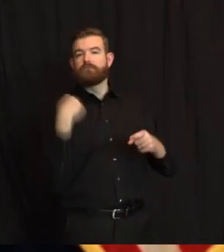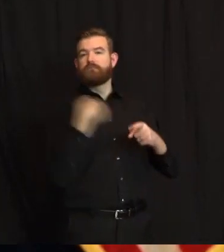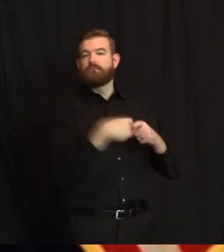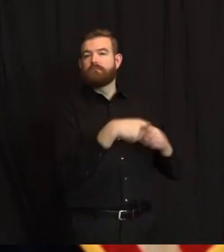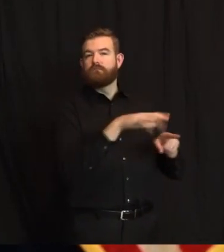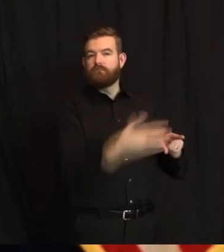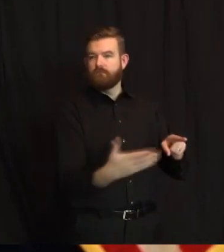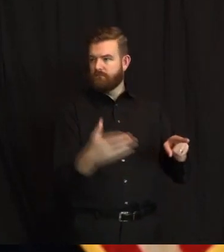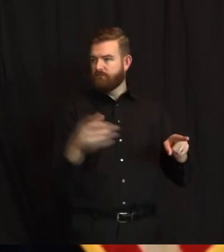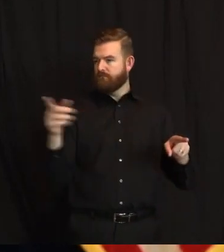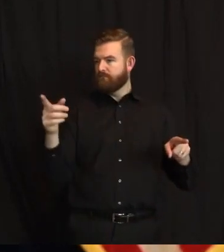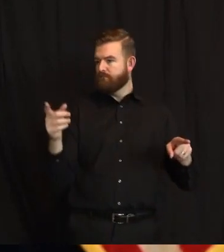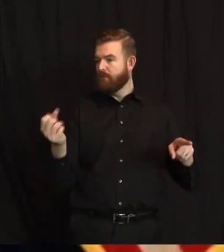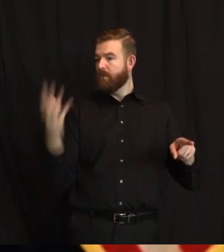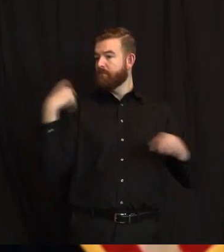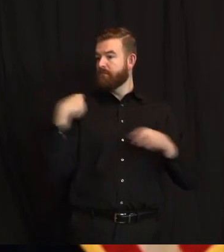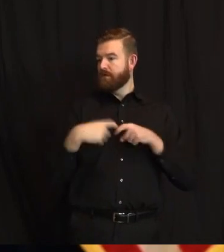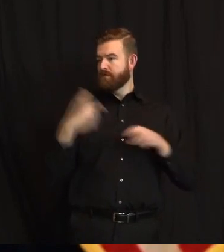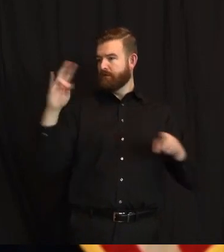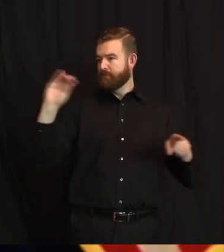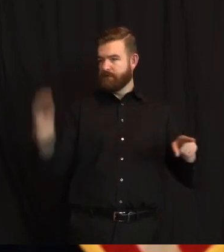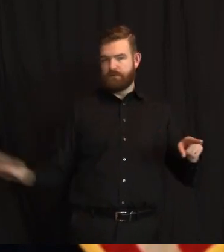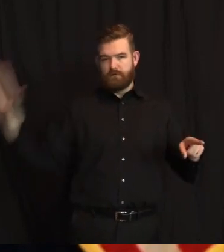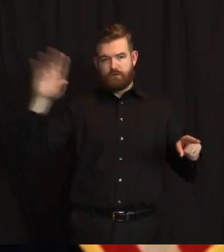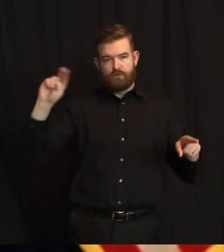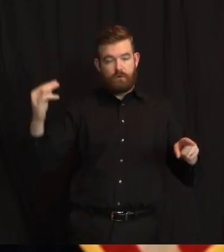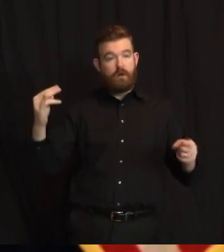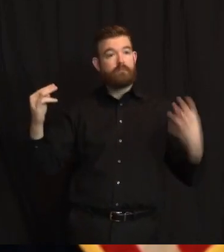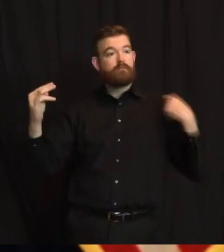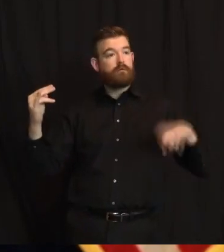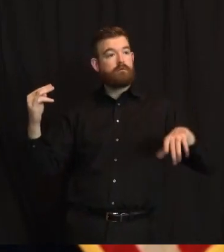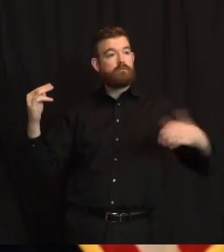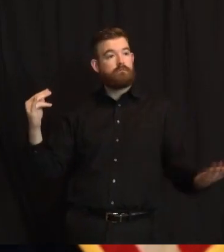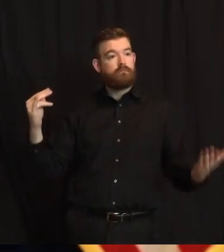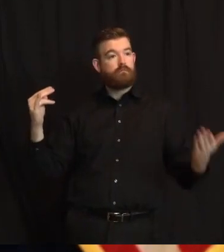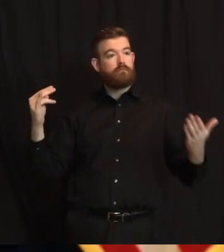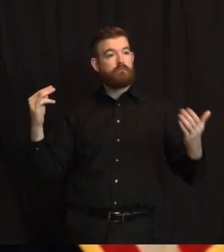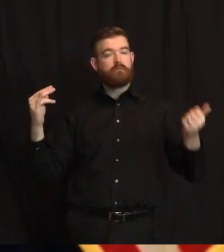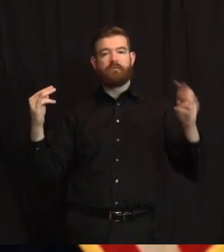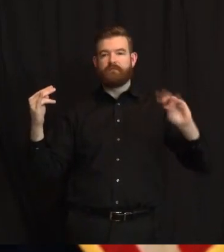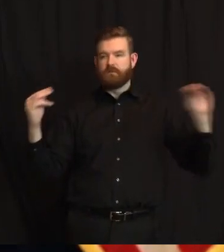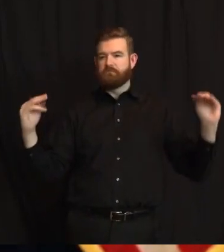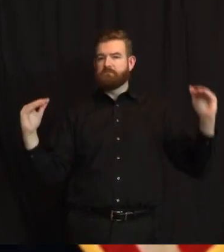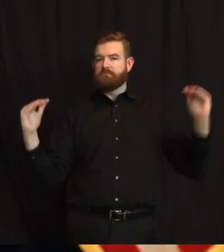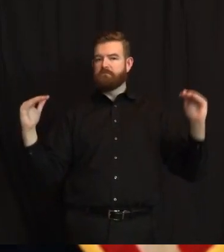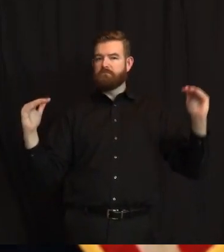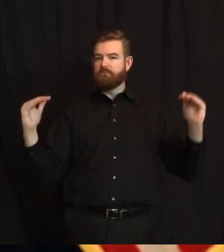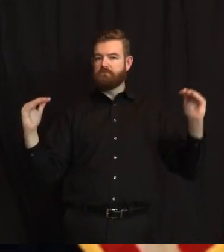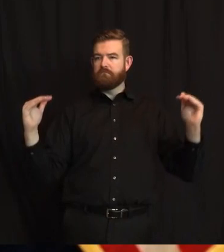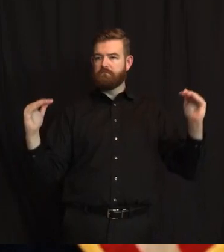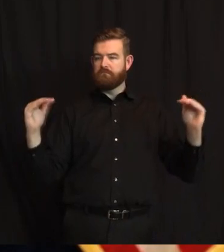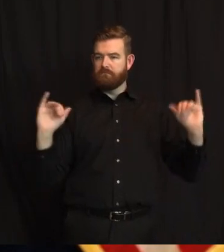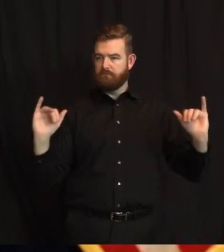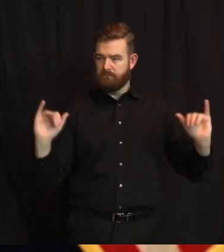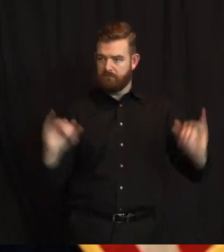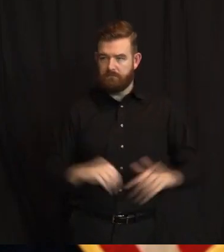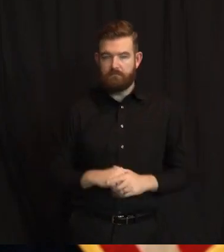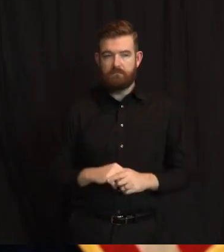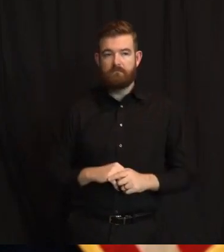entire week, is running at least 50% over what the representation, African American fatalities, at least